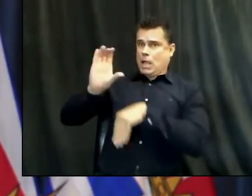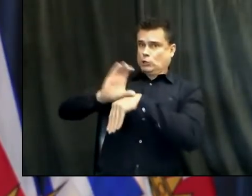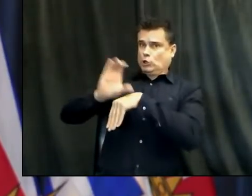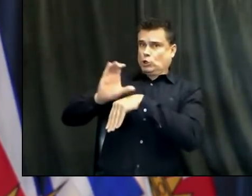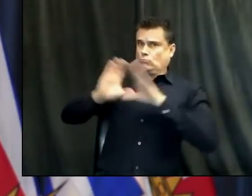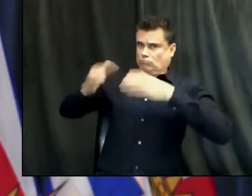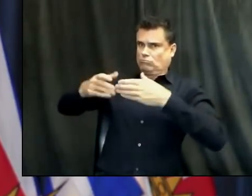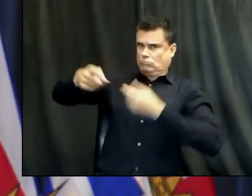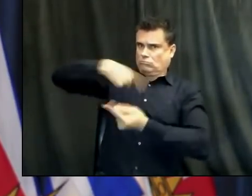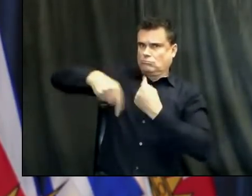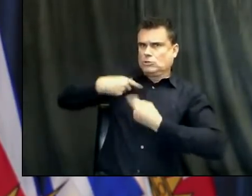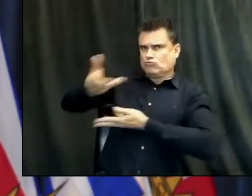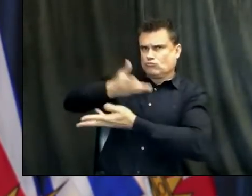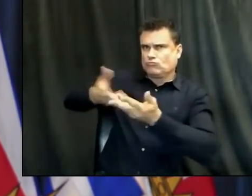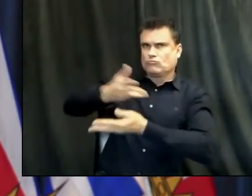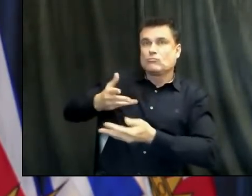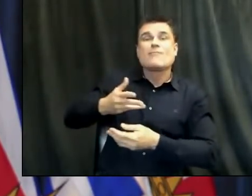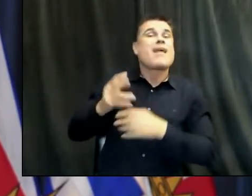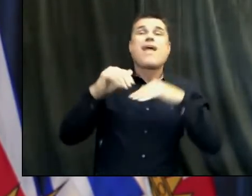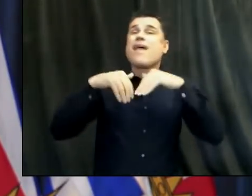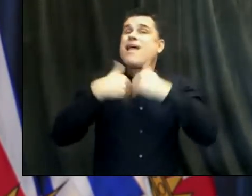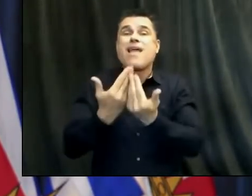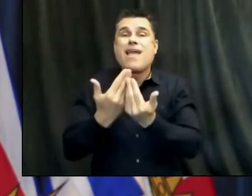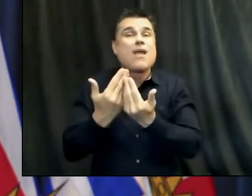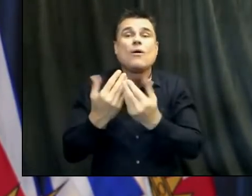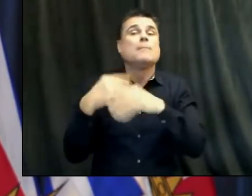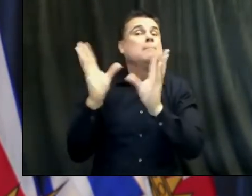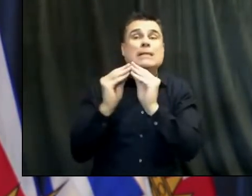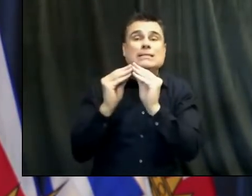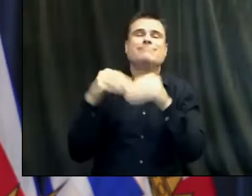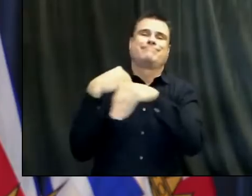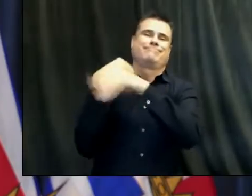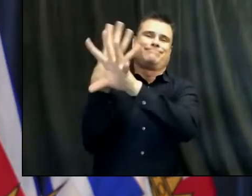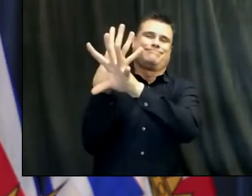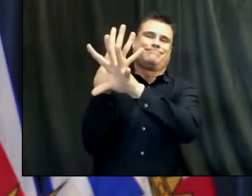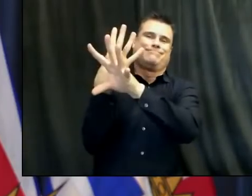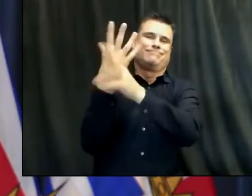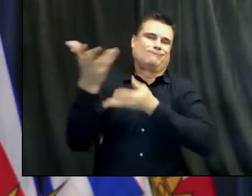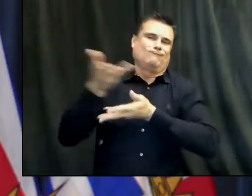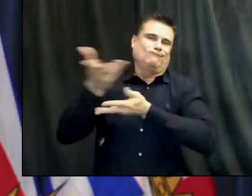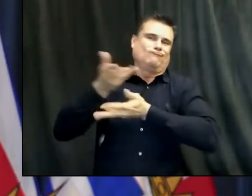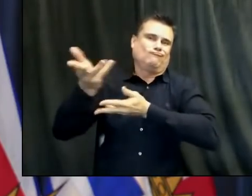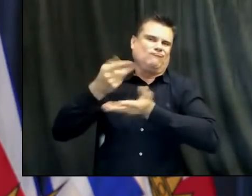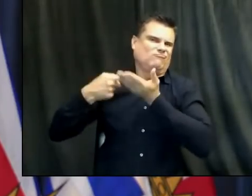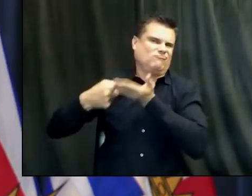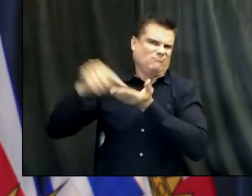religious study yesterday virtually. And I just want to express my appreciation